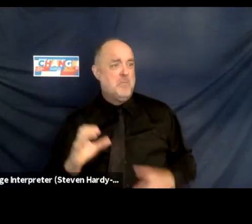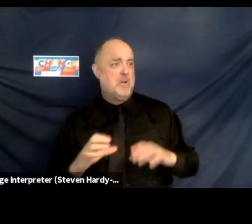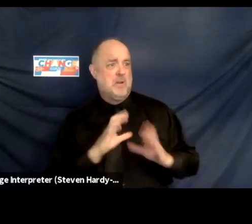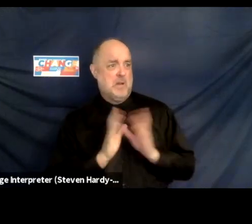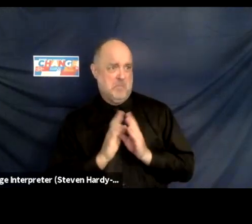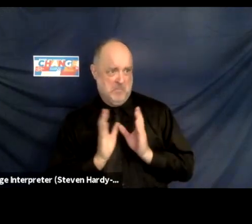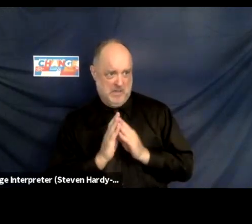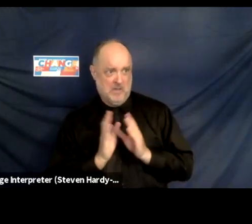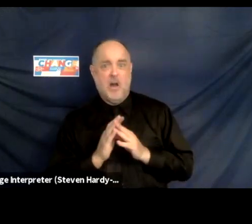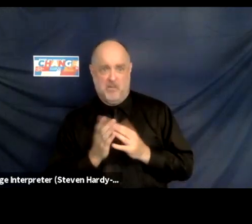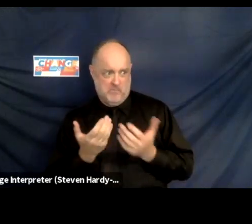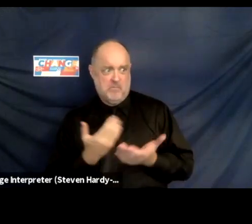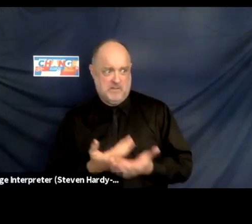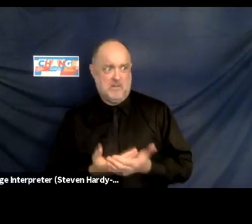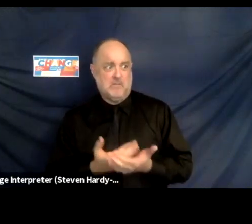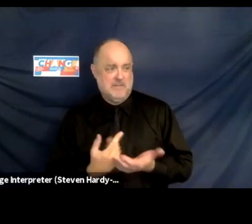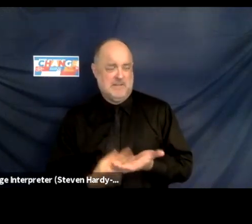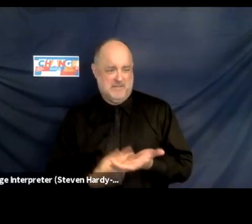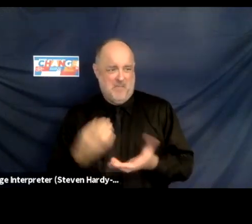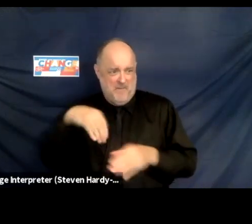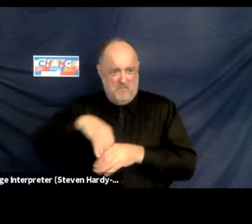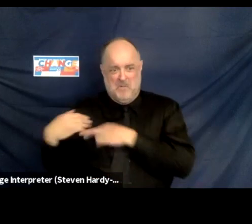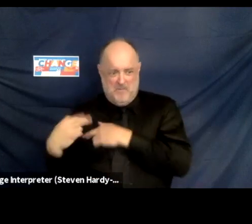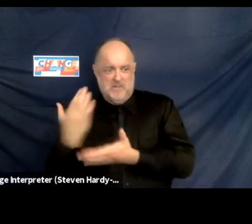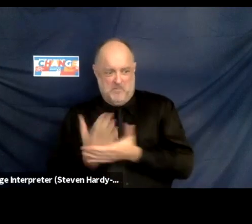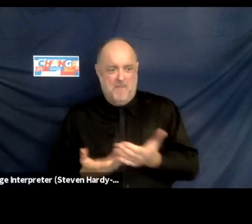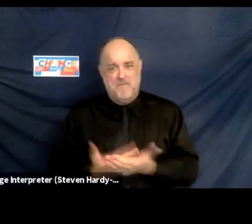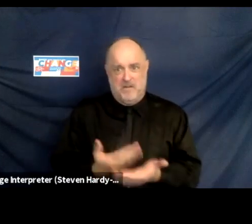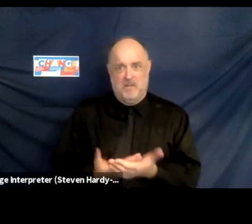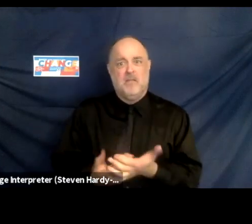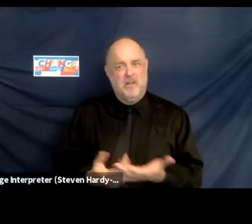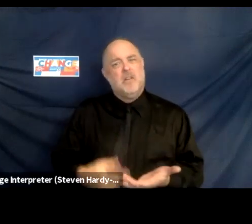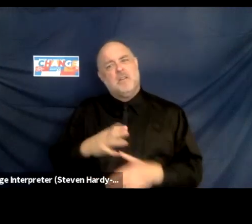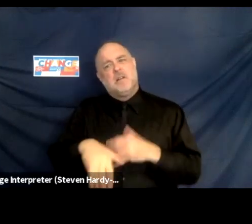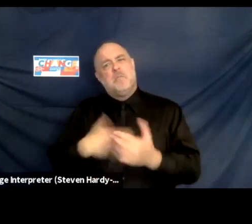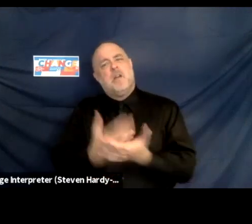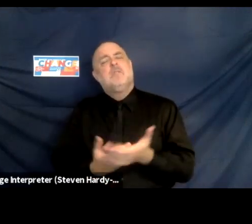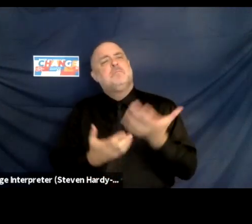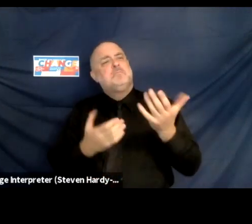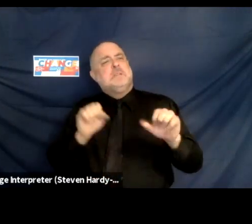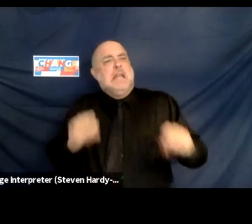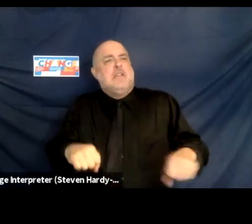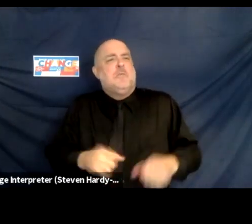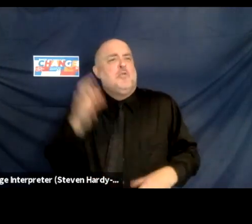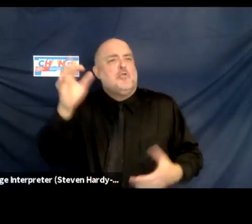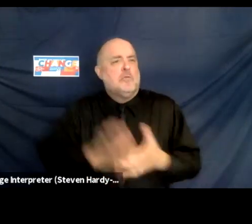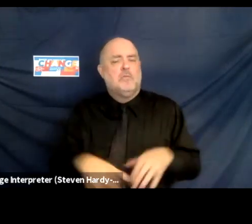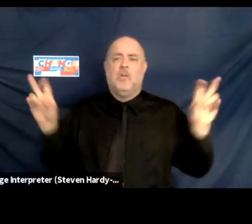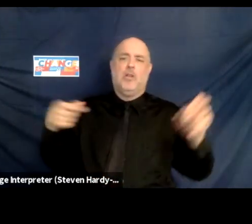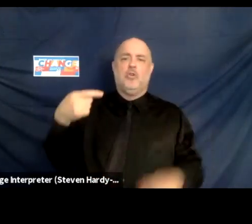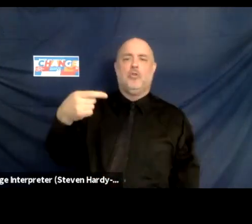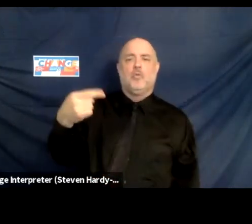directly involved in the funding aspect of any potential future green transportation